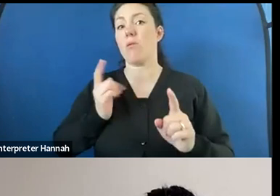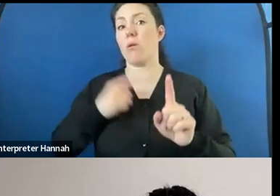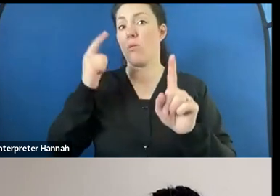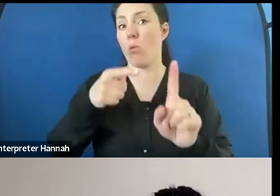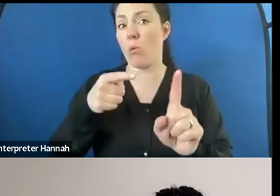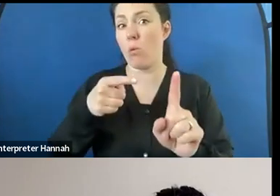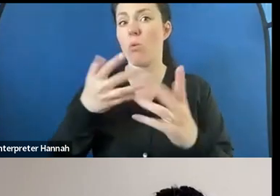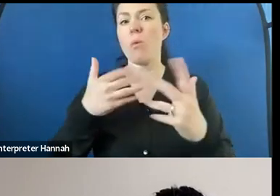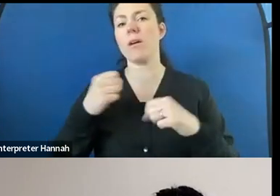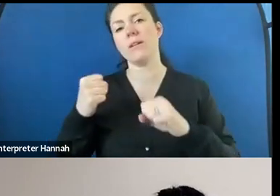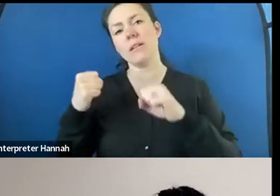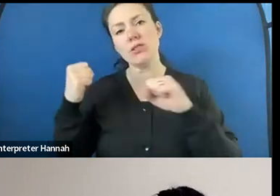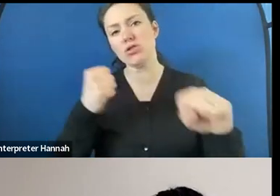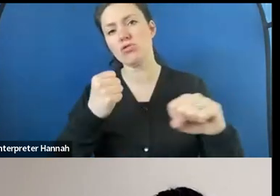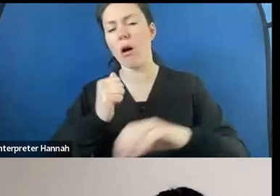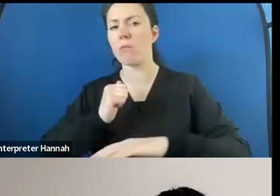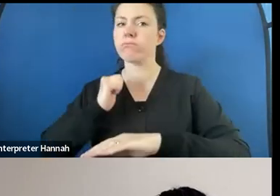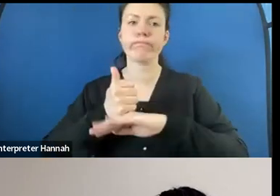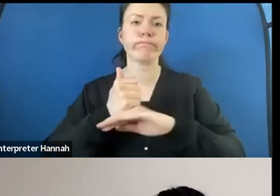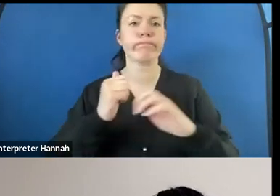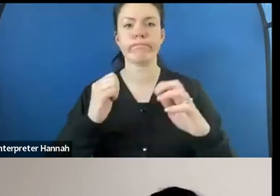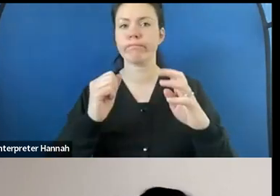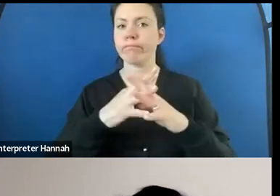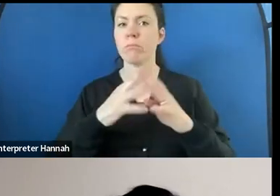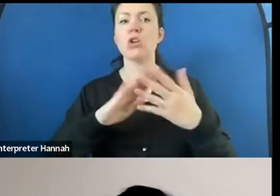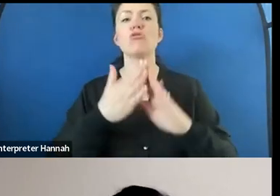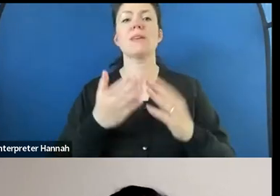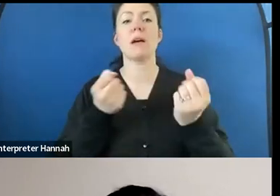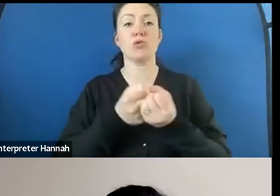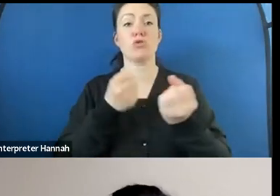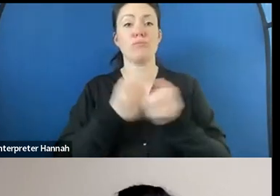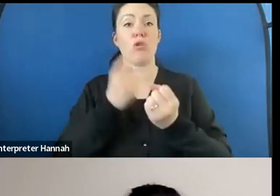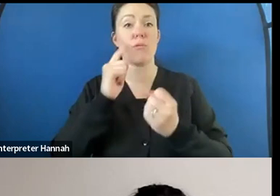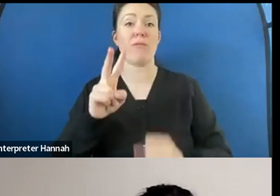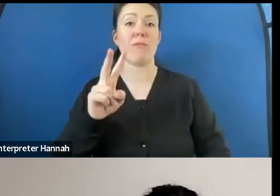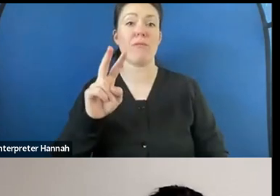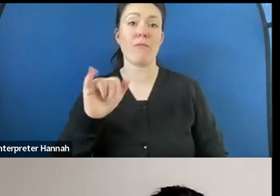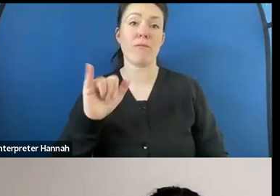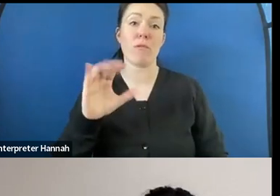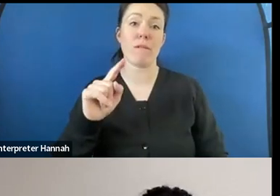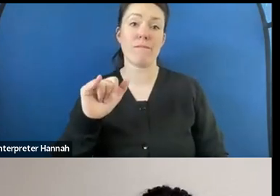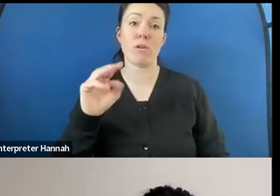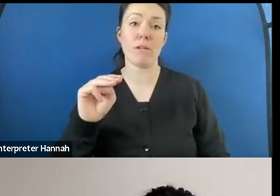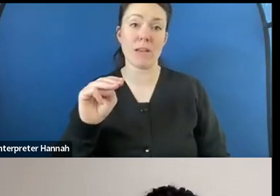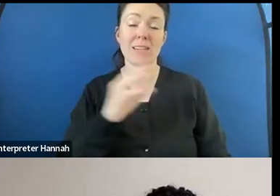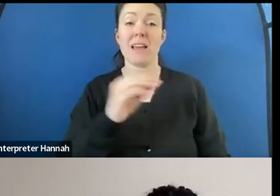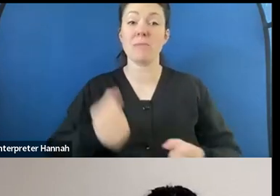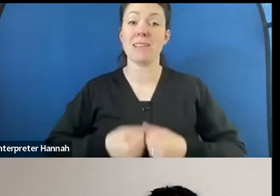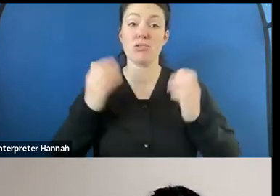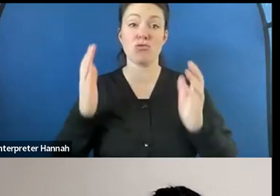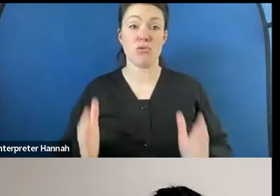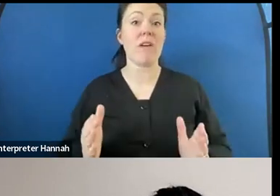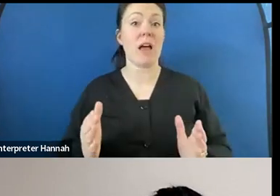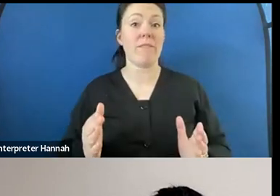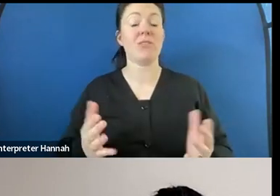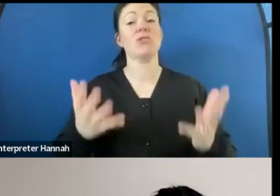having a strong foundation to be that source of support for our victims and survivors. So I'm turning to you all to